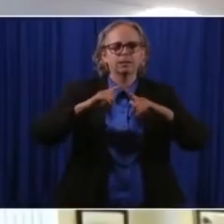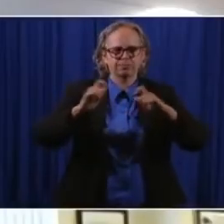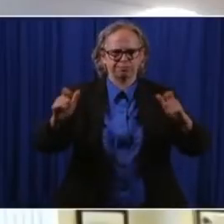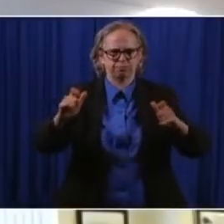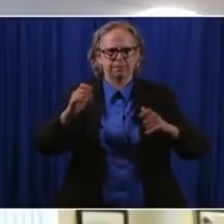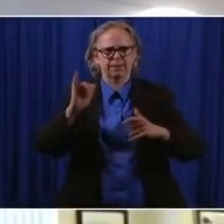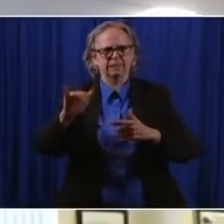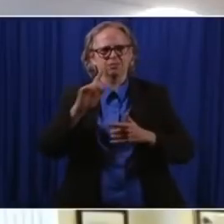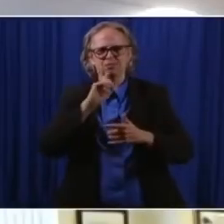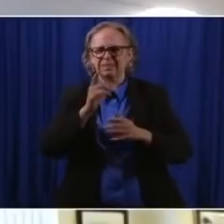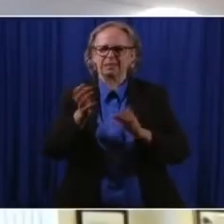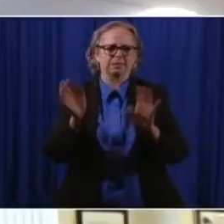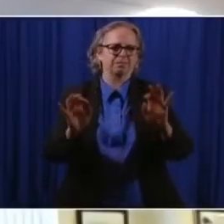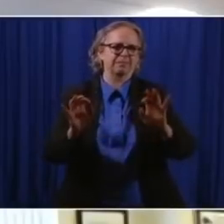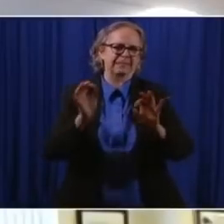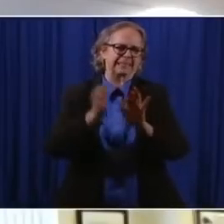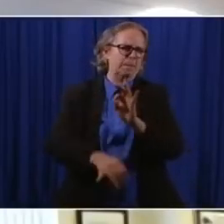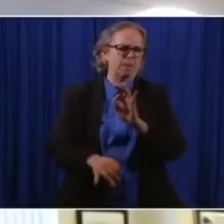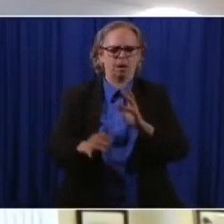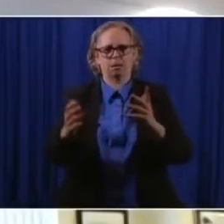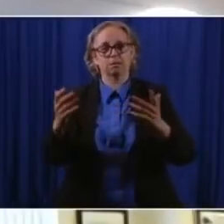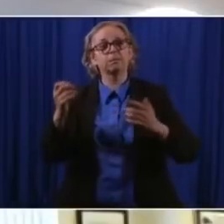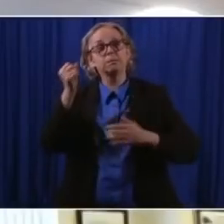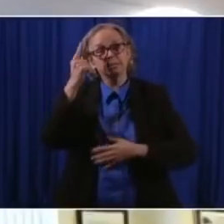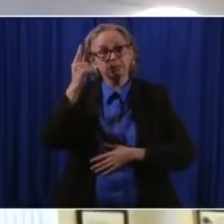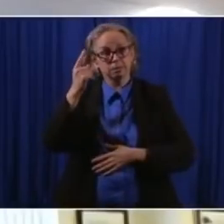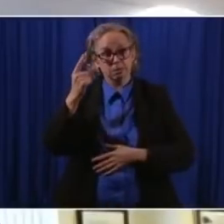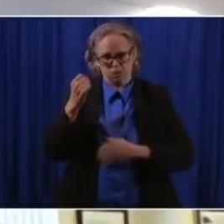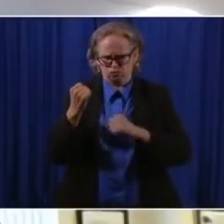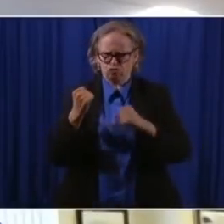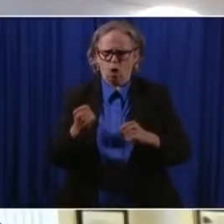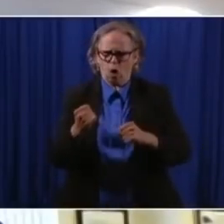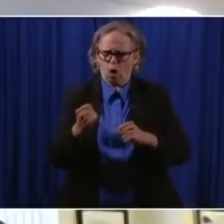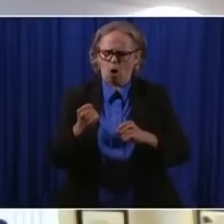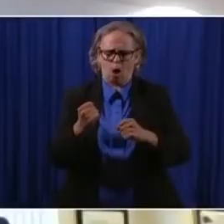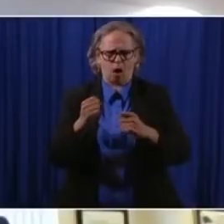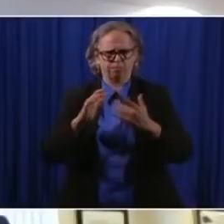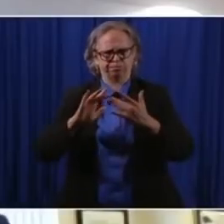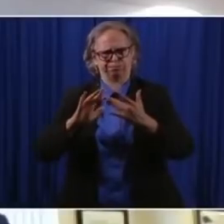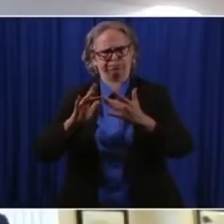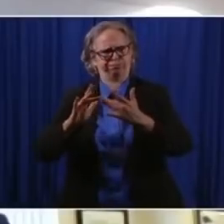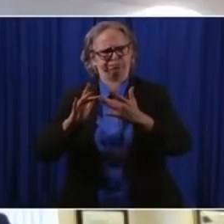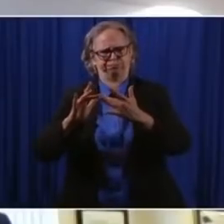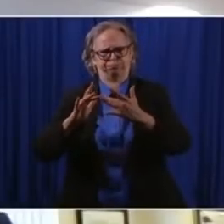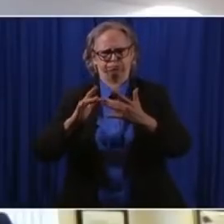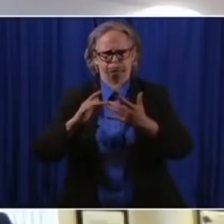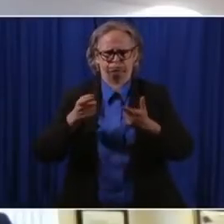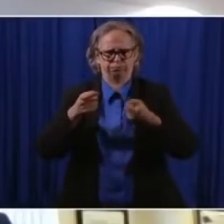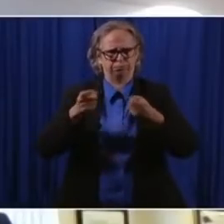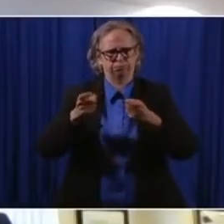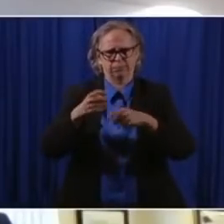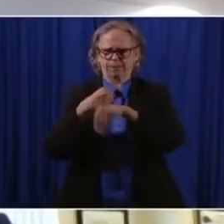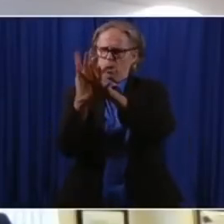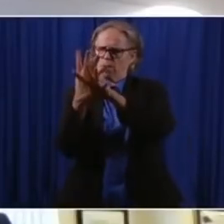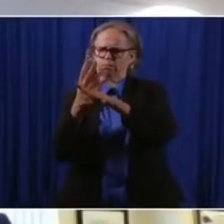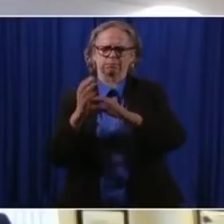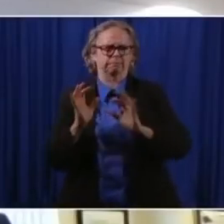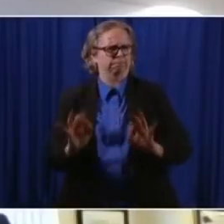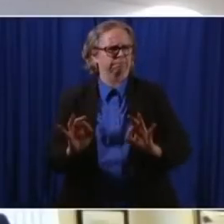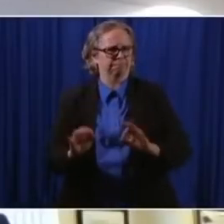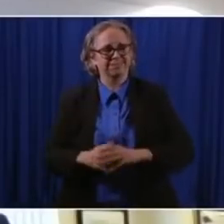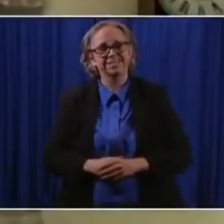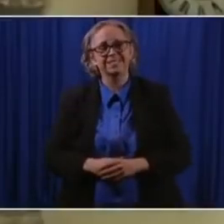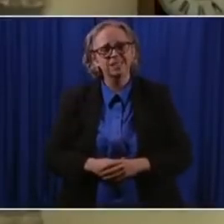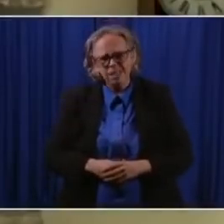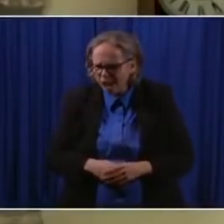but fairly robust in terms of how we need to deliver instruction. That's great. Doctor, thanks for sharing.